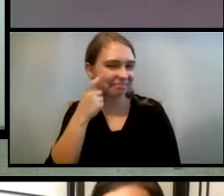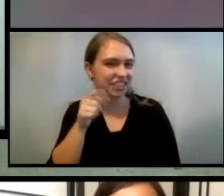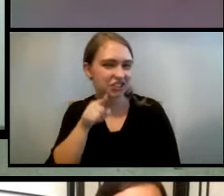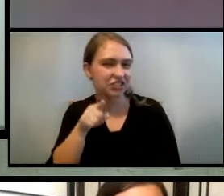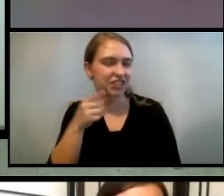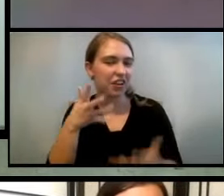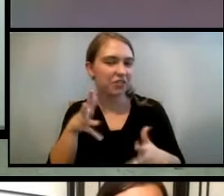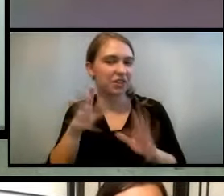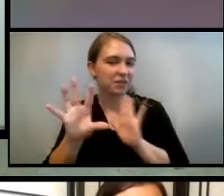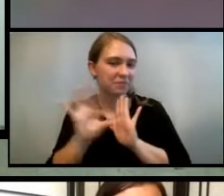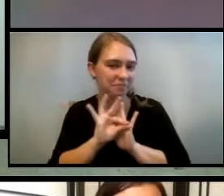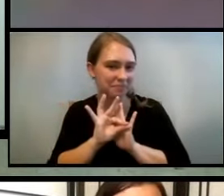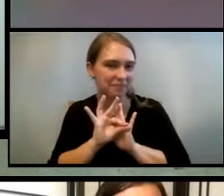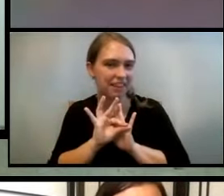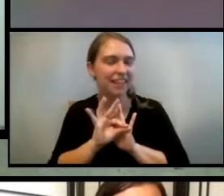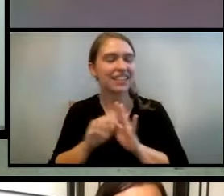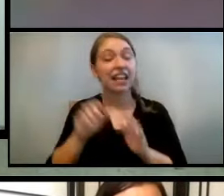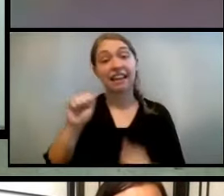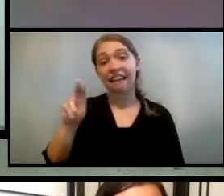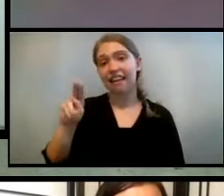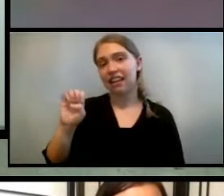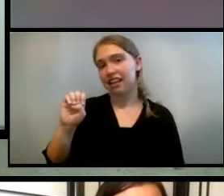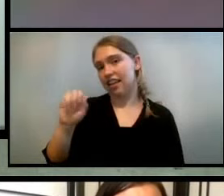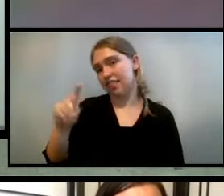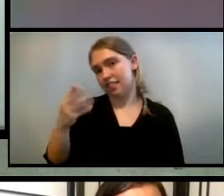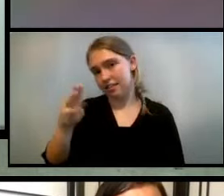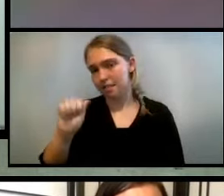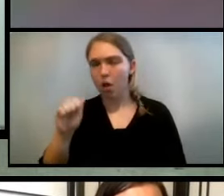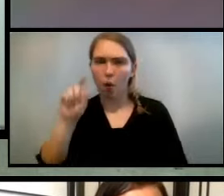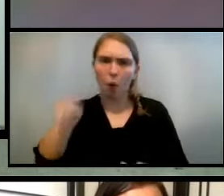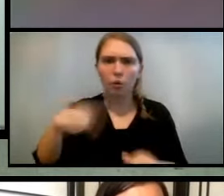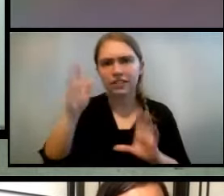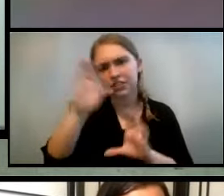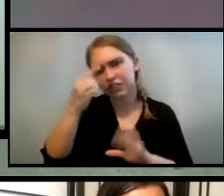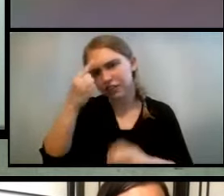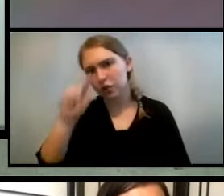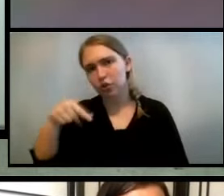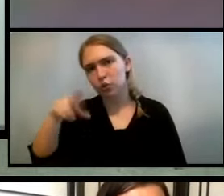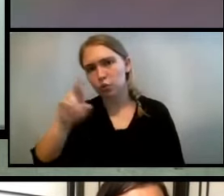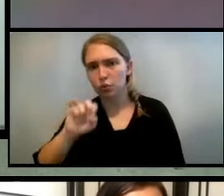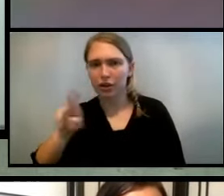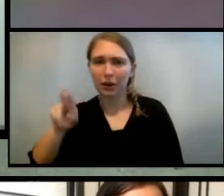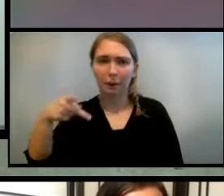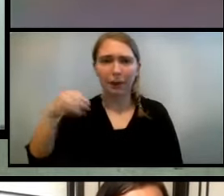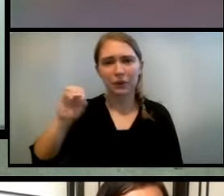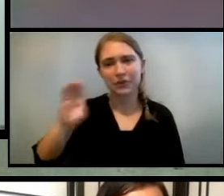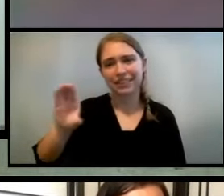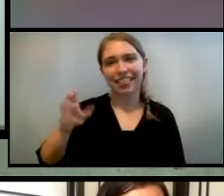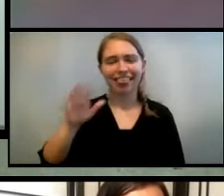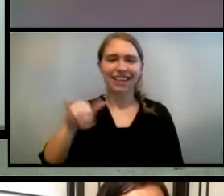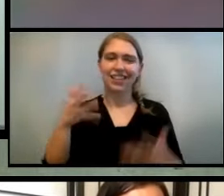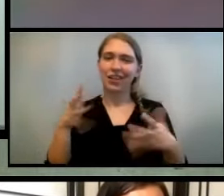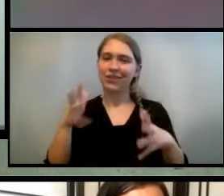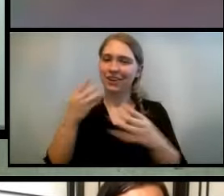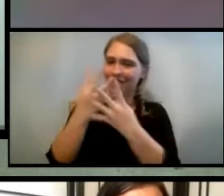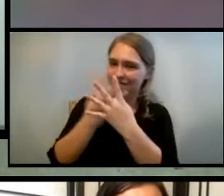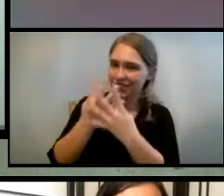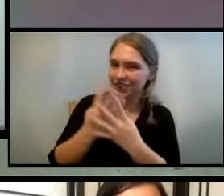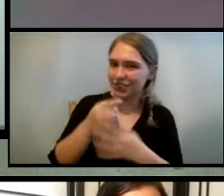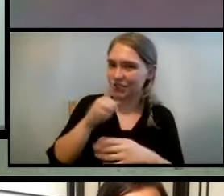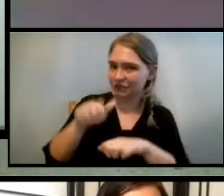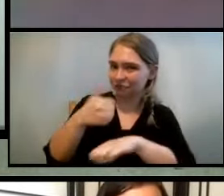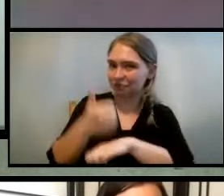has things like, oh, Anathema is only searching for queer POC. So that's already a filter that you're sort